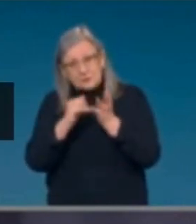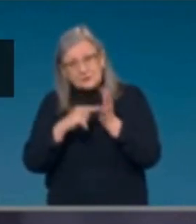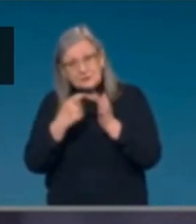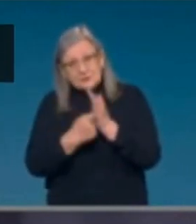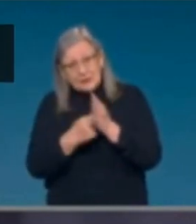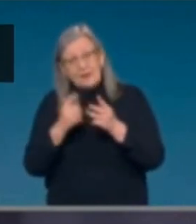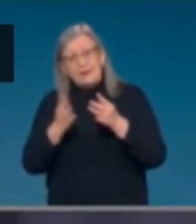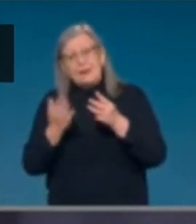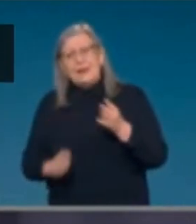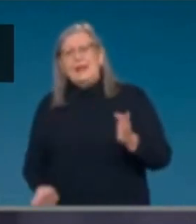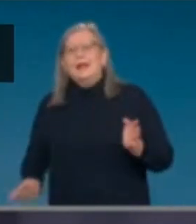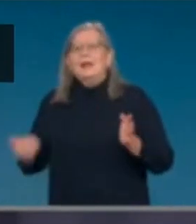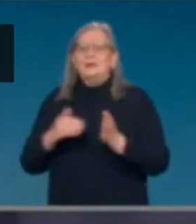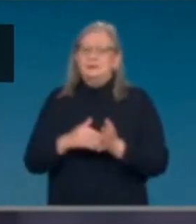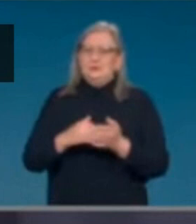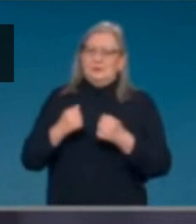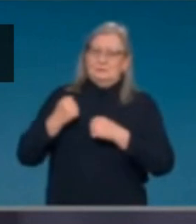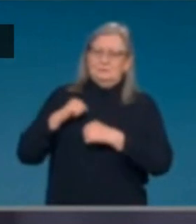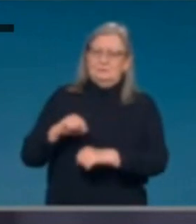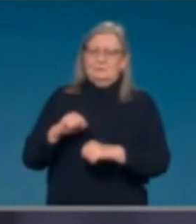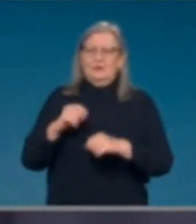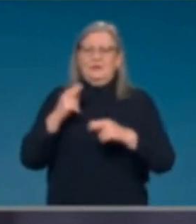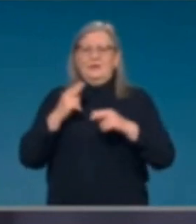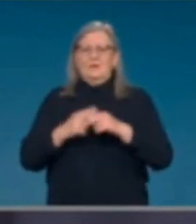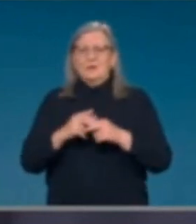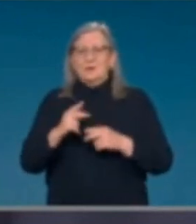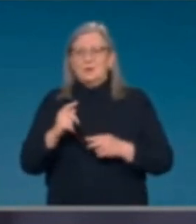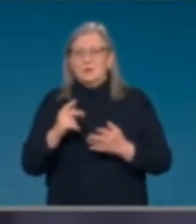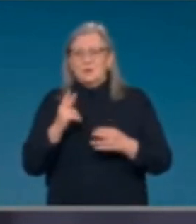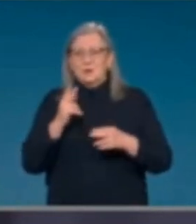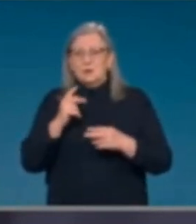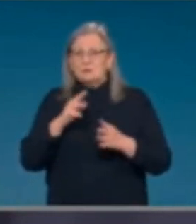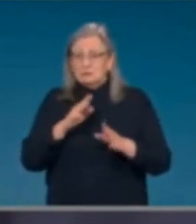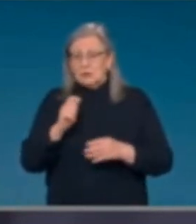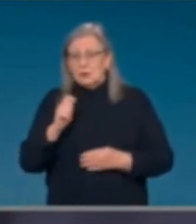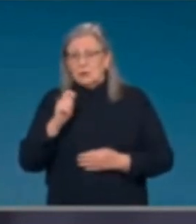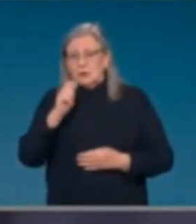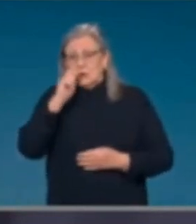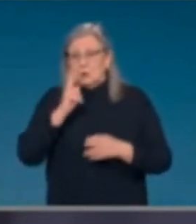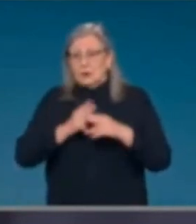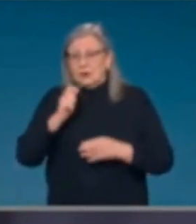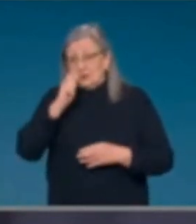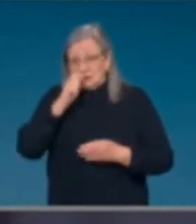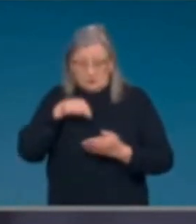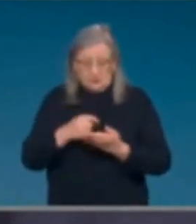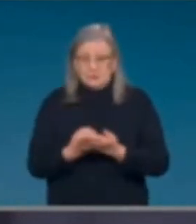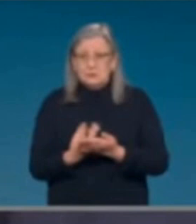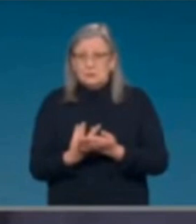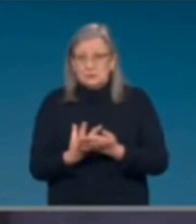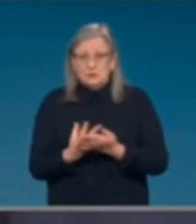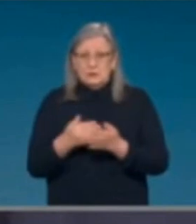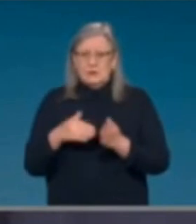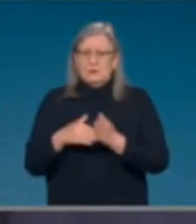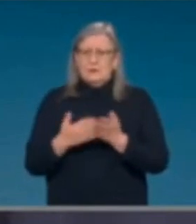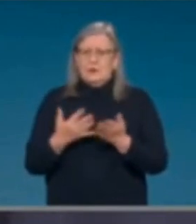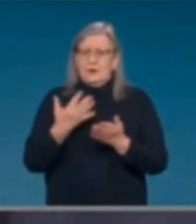terms of rapid antigen testing, so the critical thing here is that currently we have trials which are underway